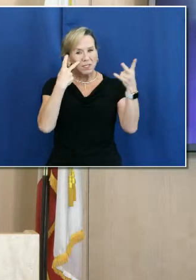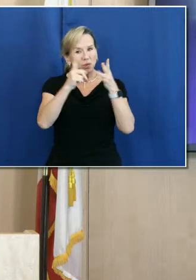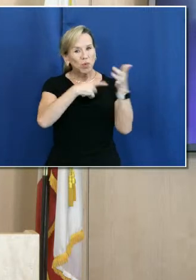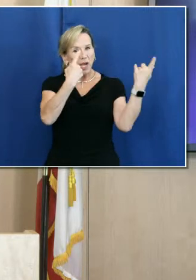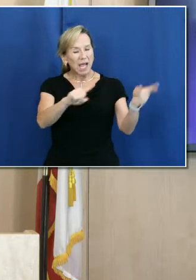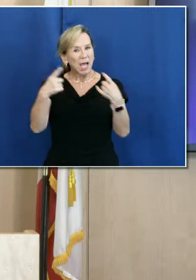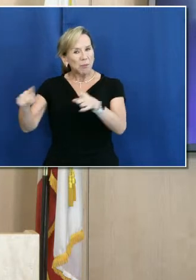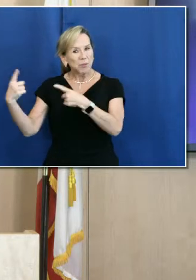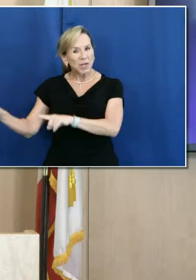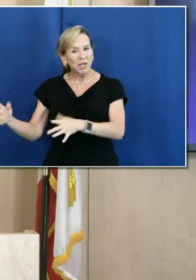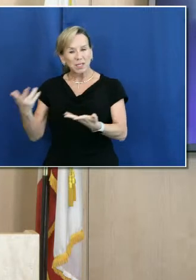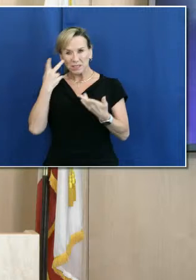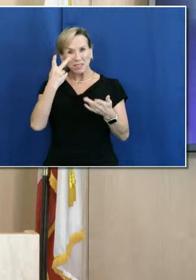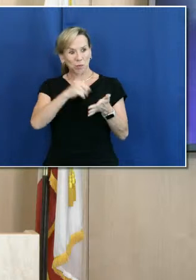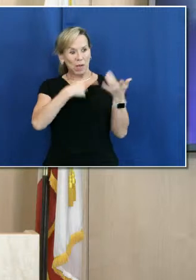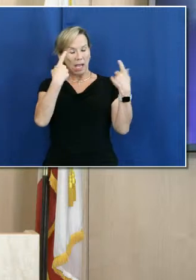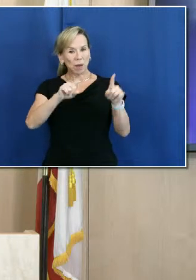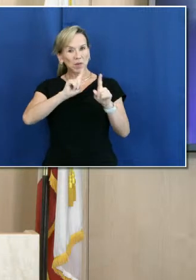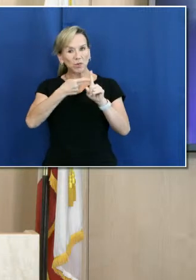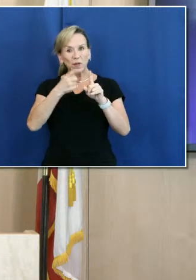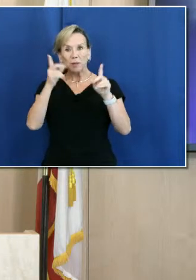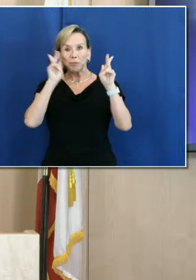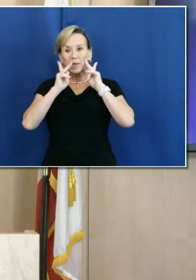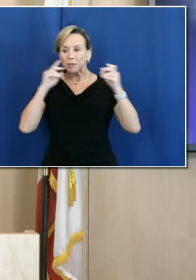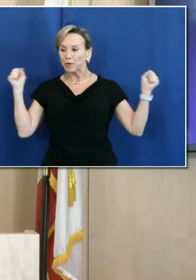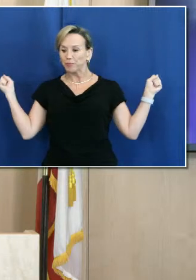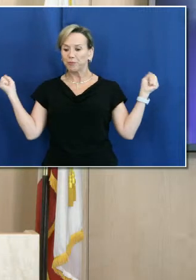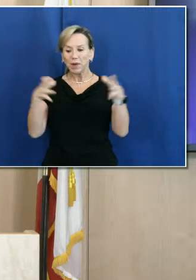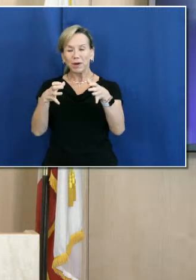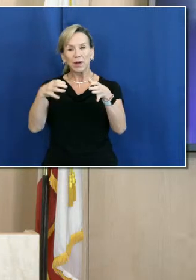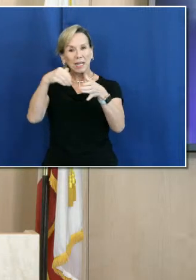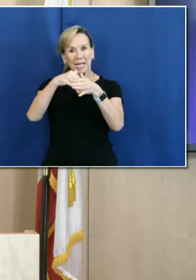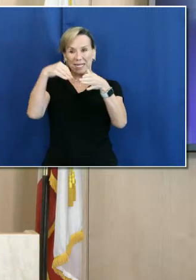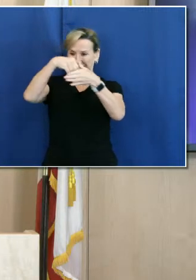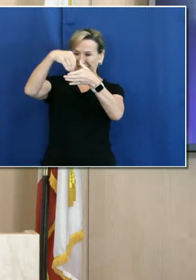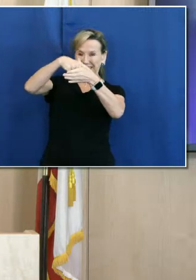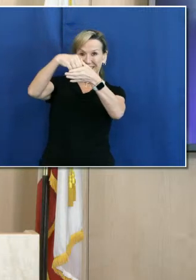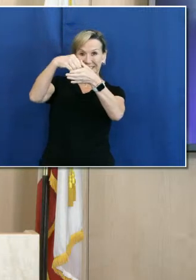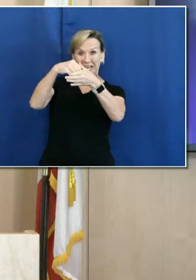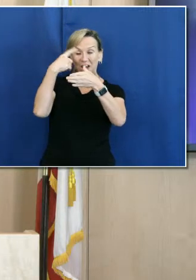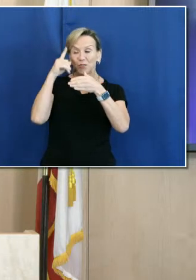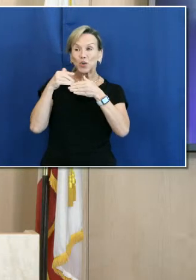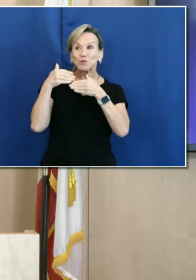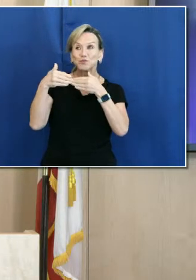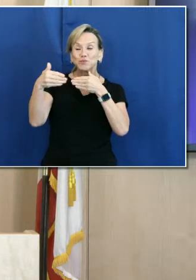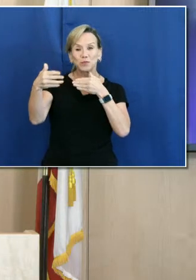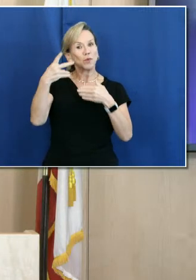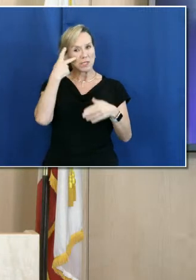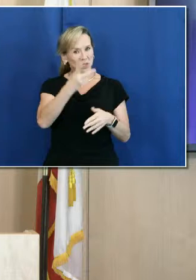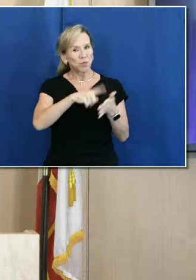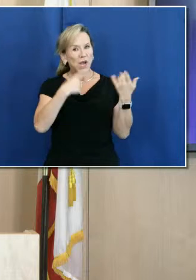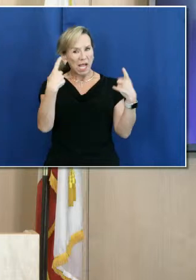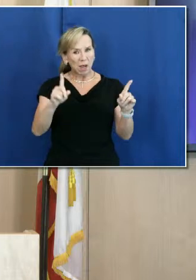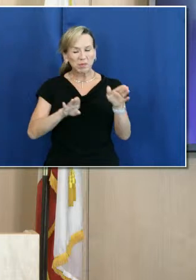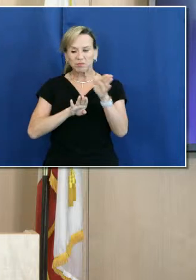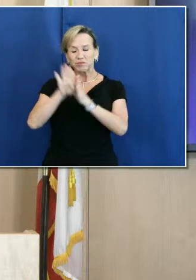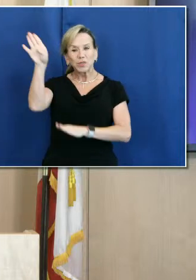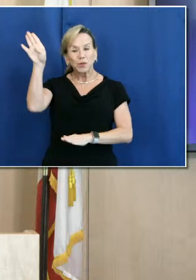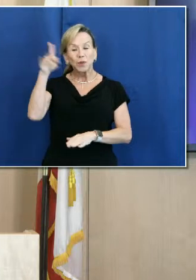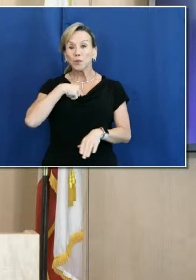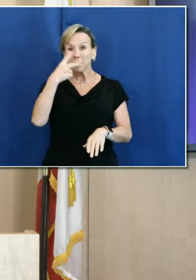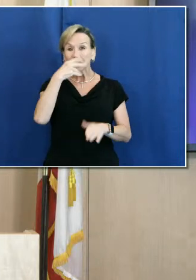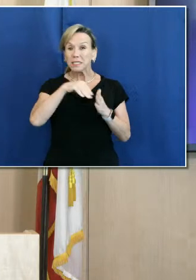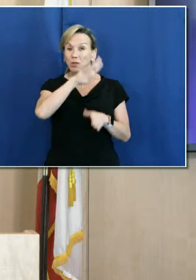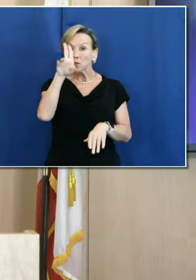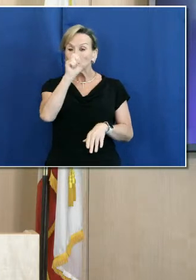is presented from large indoor gatherings of individuals for extended periods of time. We have seen countless examples across this